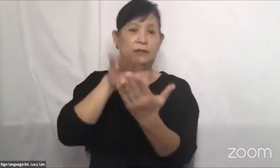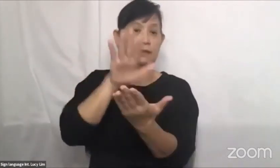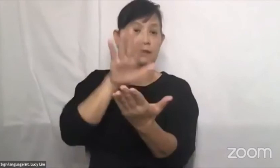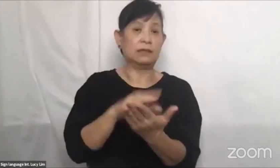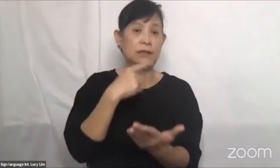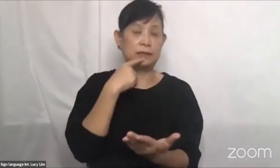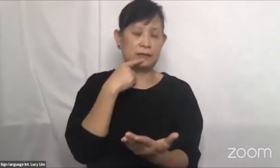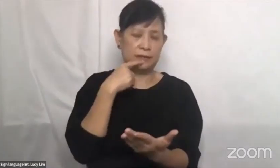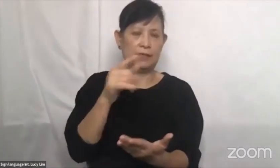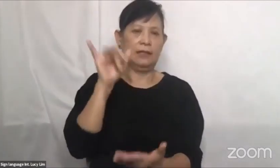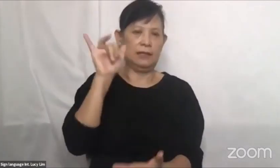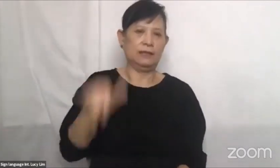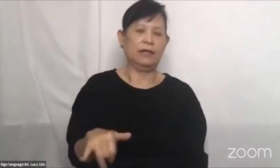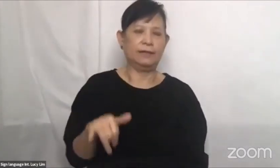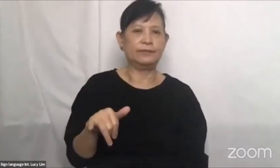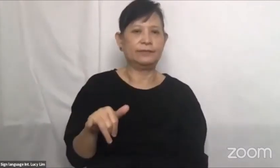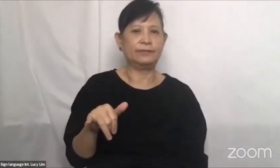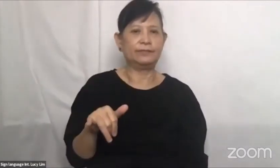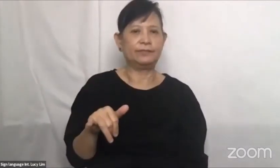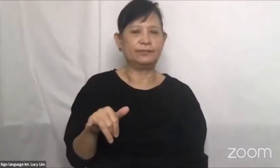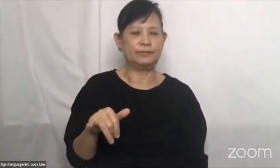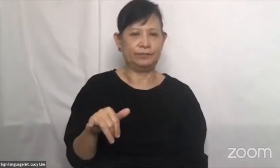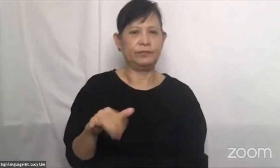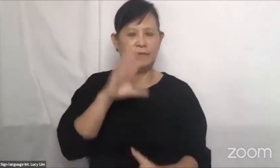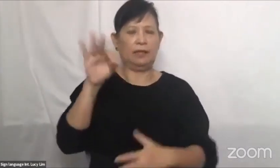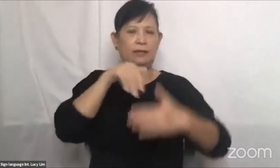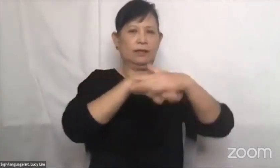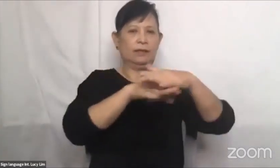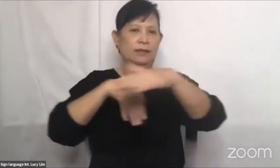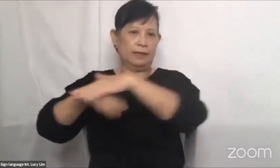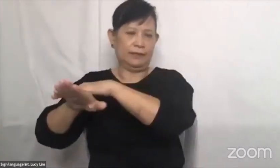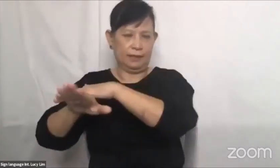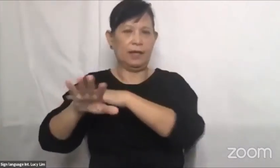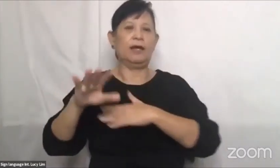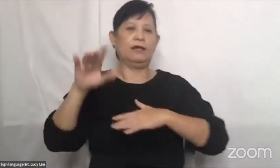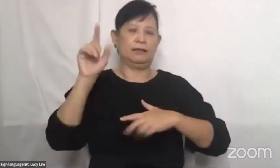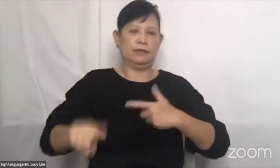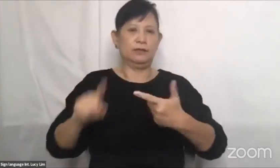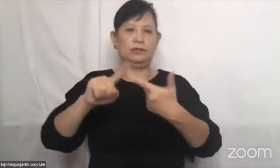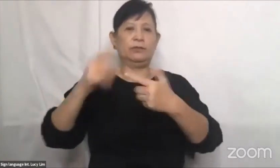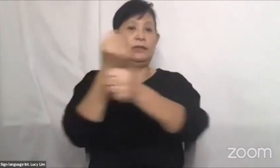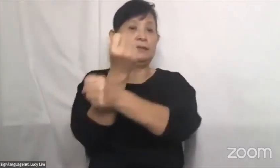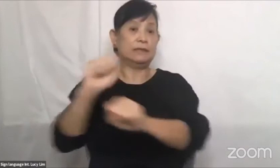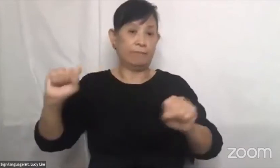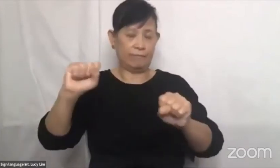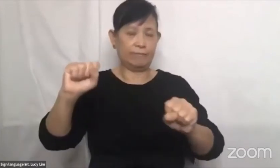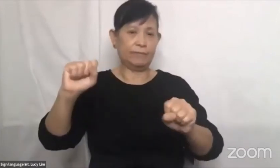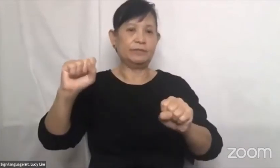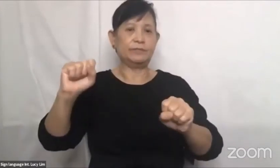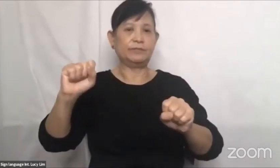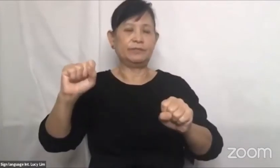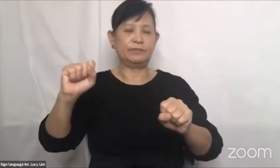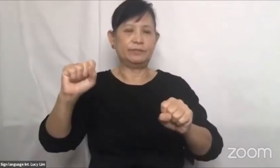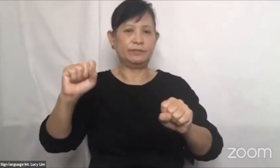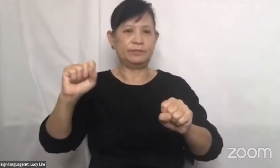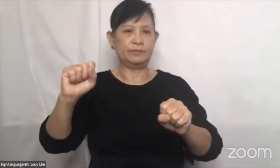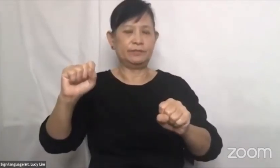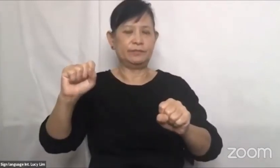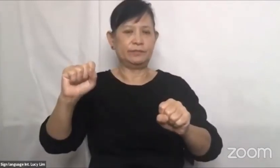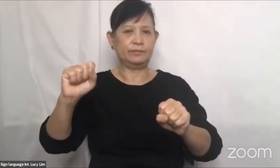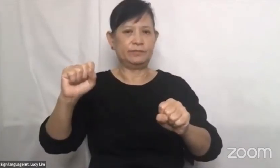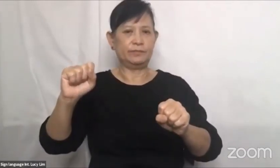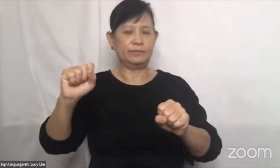centers. They need to be accessible and they also need to be safe. You bring in WASH, you bring in